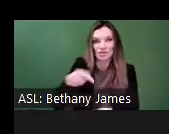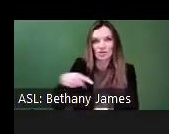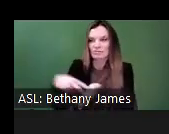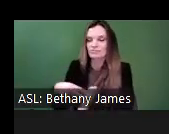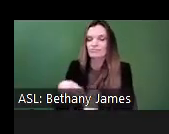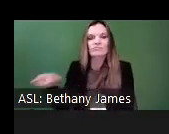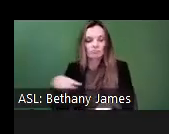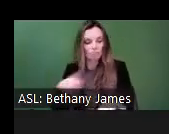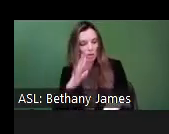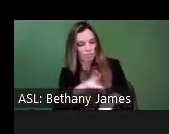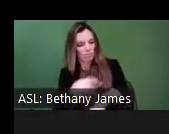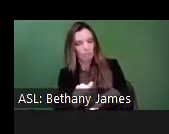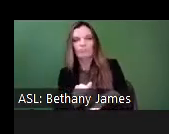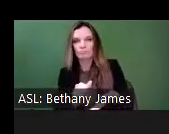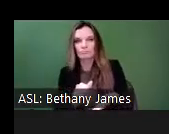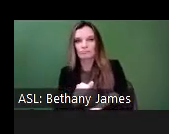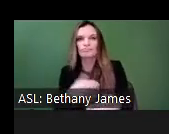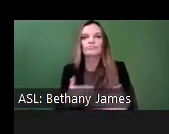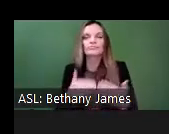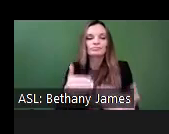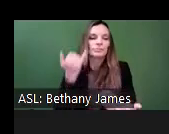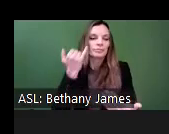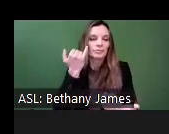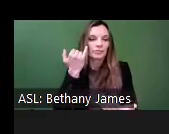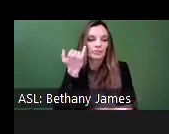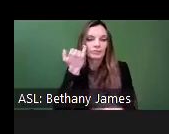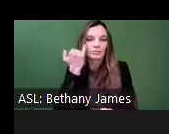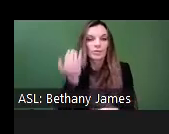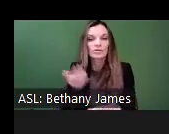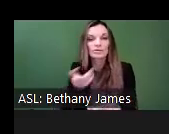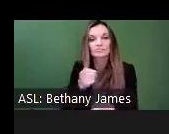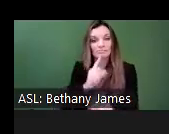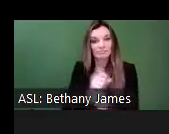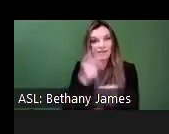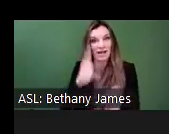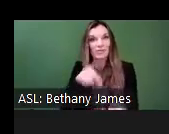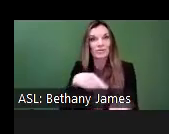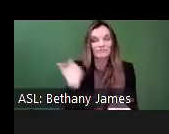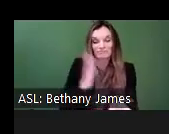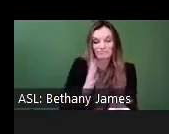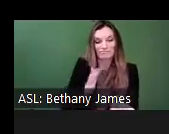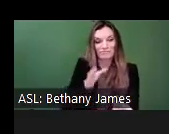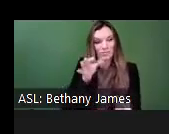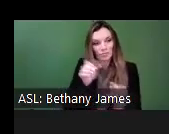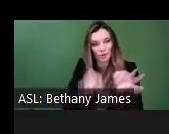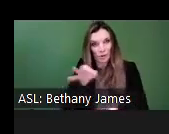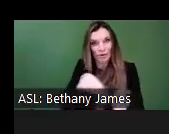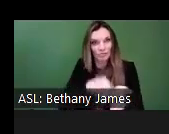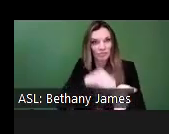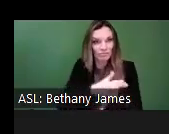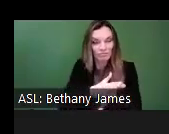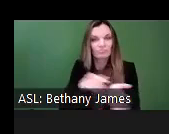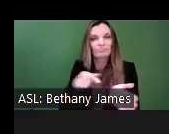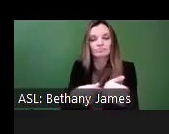assaultive crime set aside? If you had one deferred and dismissed, and now you have two more, you're only eligible to have one